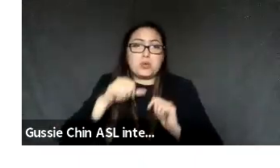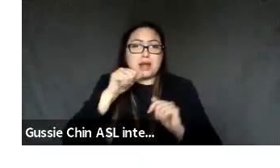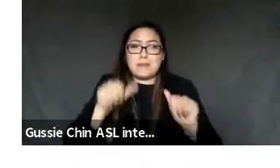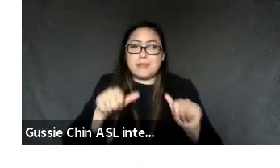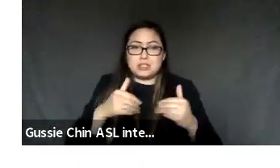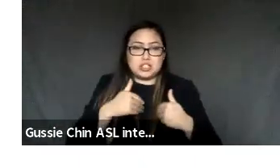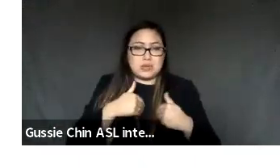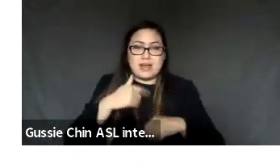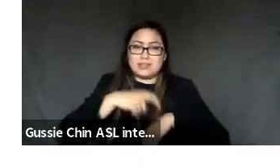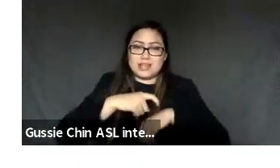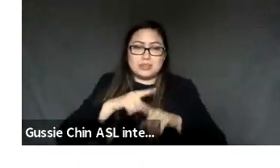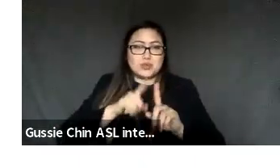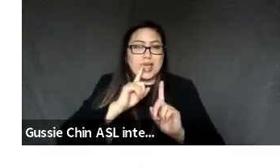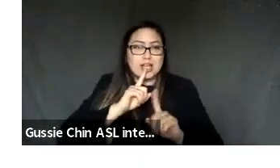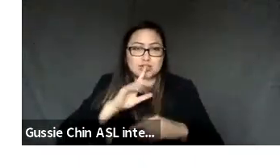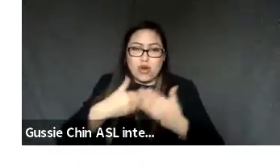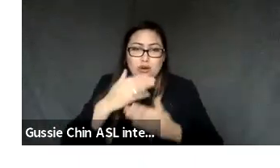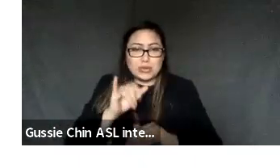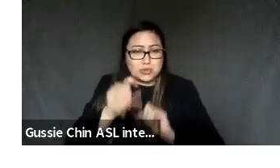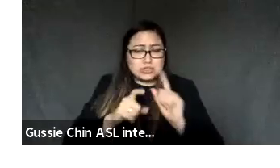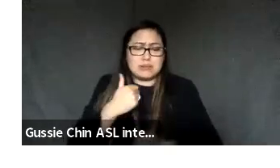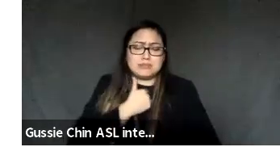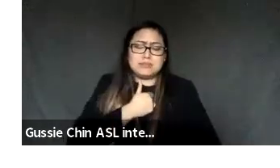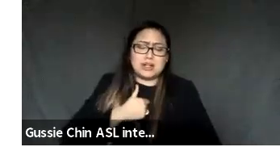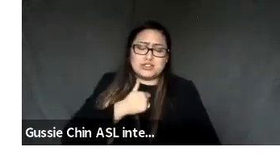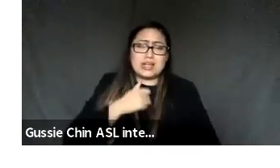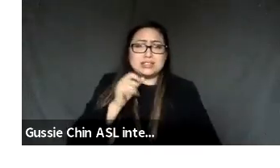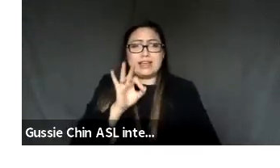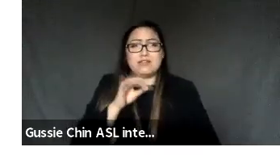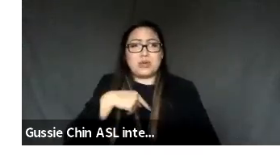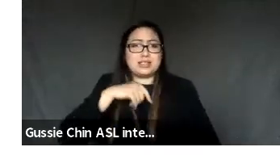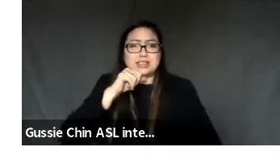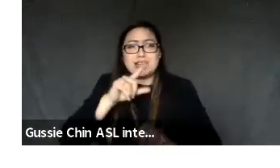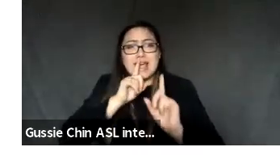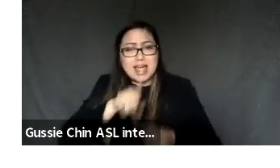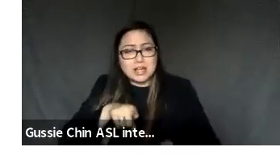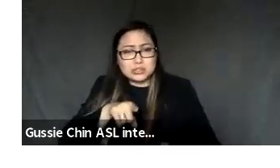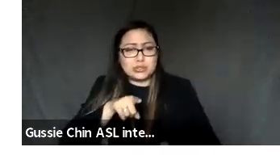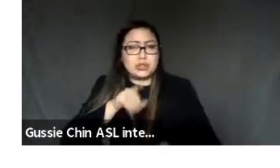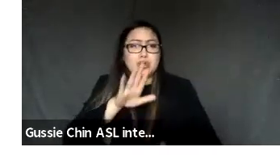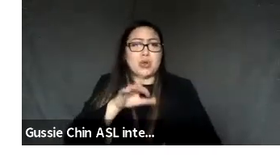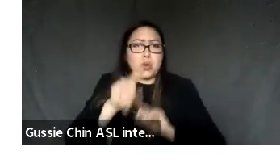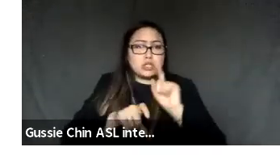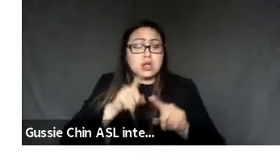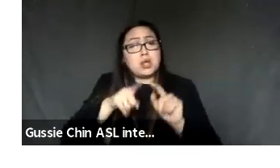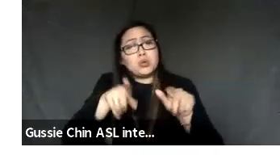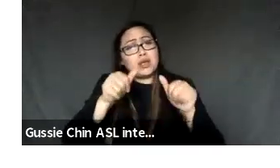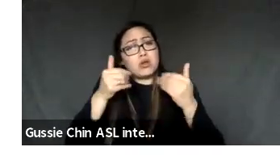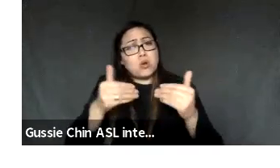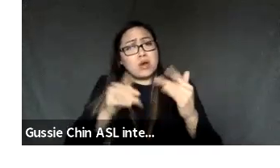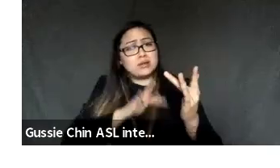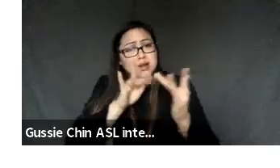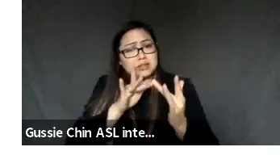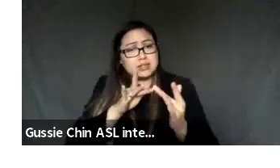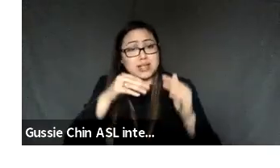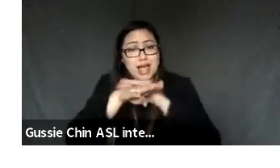to answer all of those. We apologize if you didn't get your question asked, but you can contact the access board